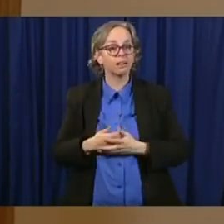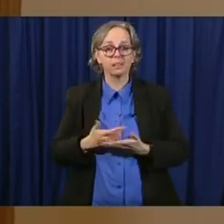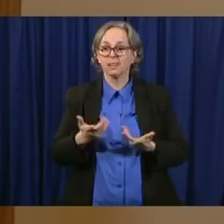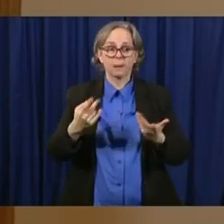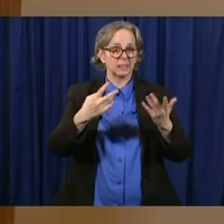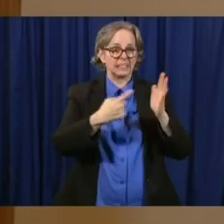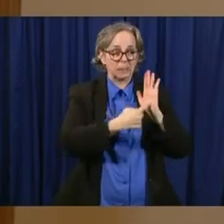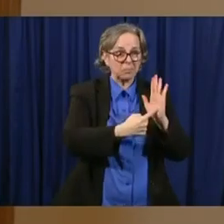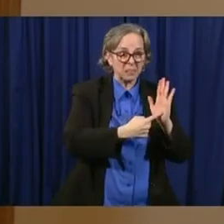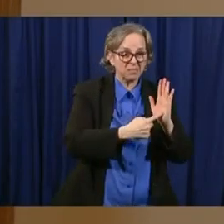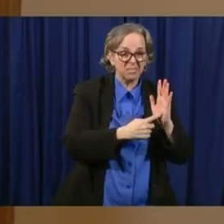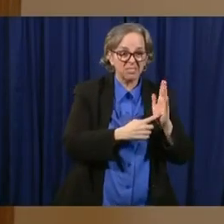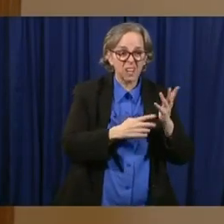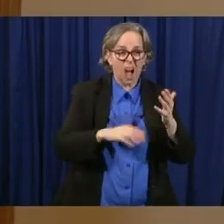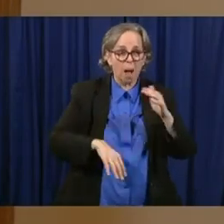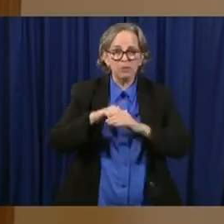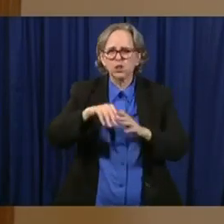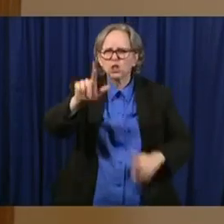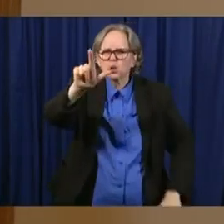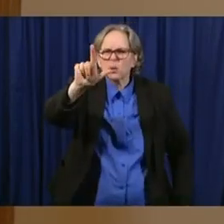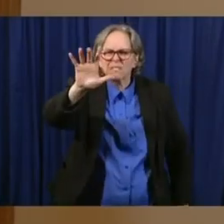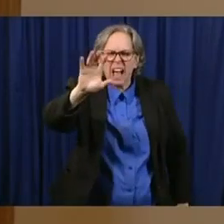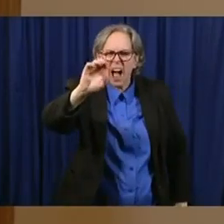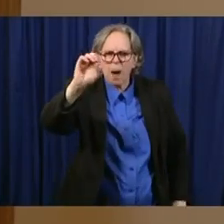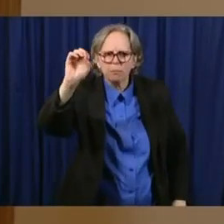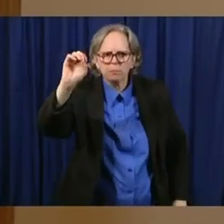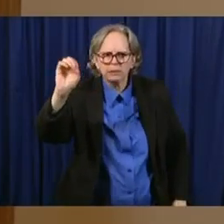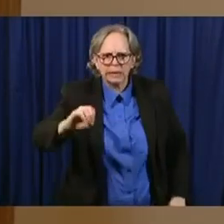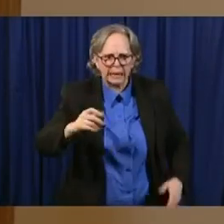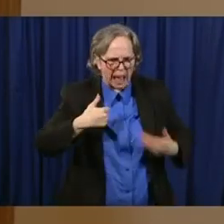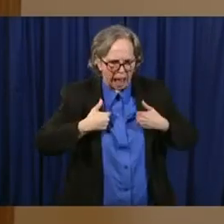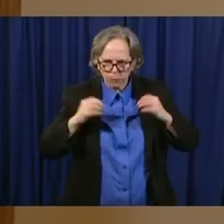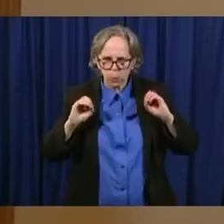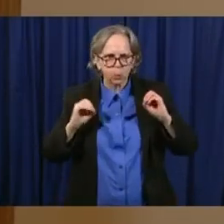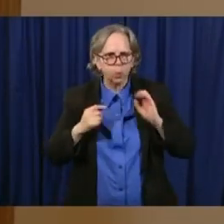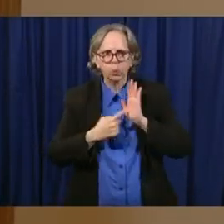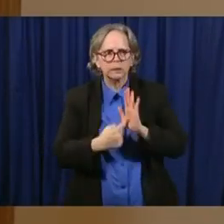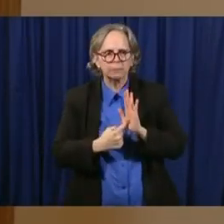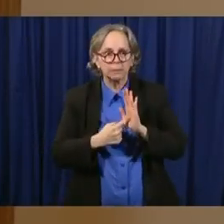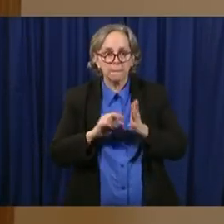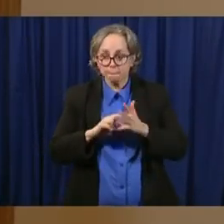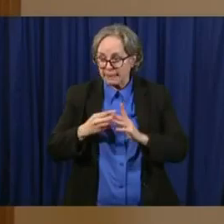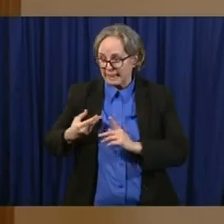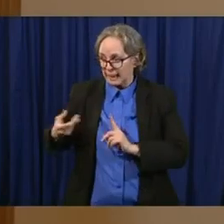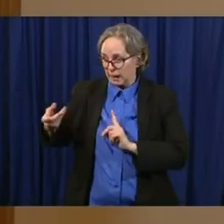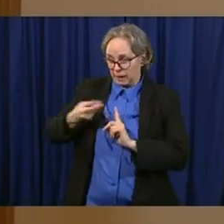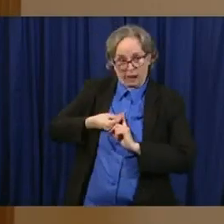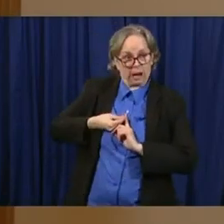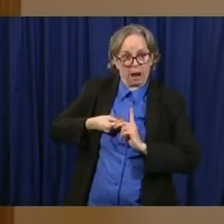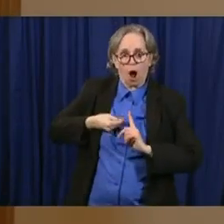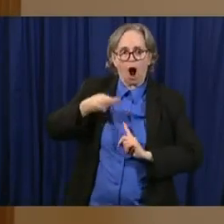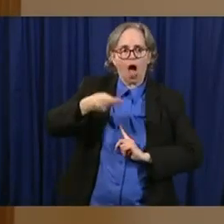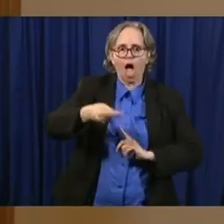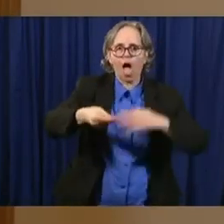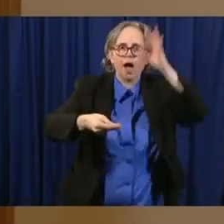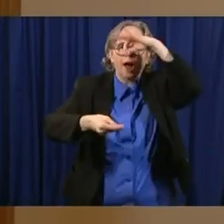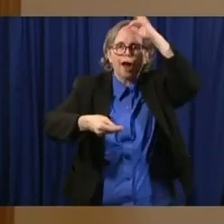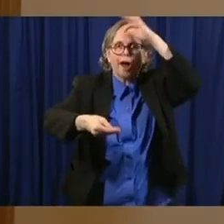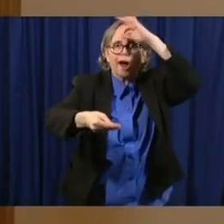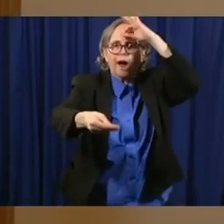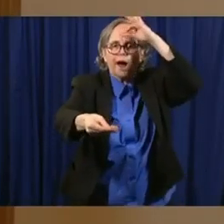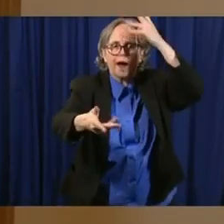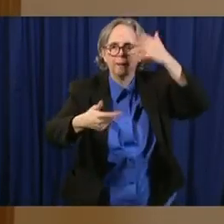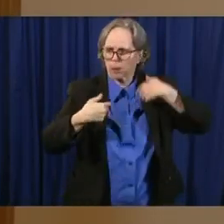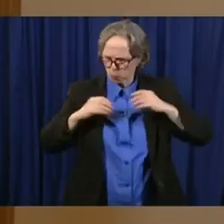be asymptomatic or carrying it, and we have no way of knowing that they're doing that, and we're not really testing those folks with our very